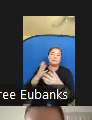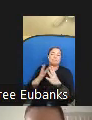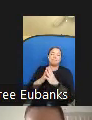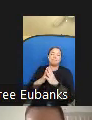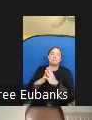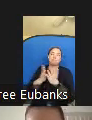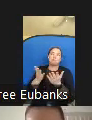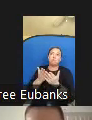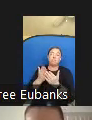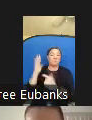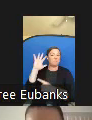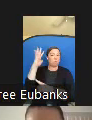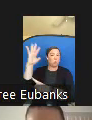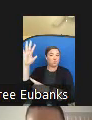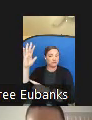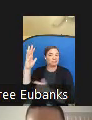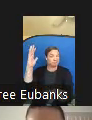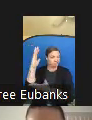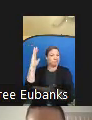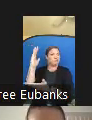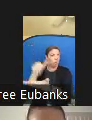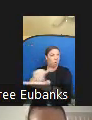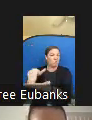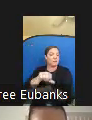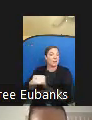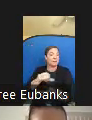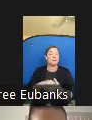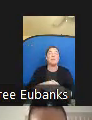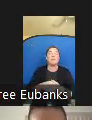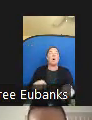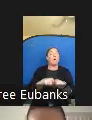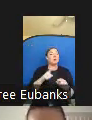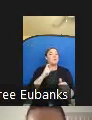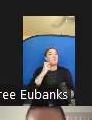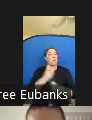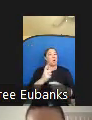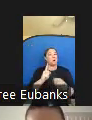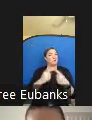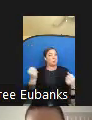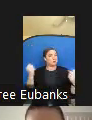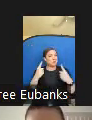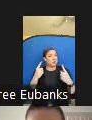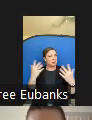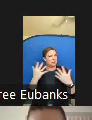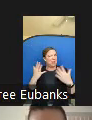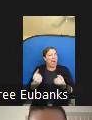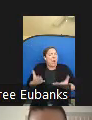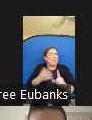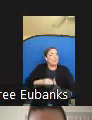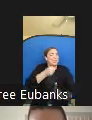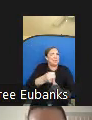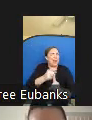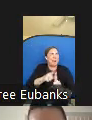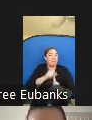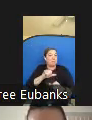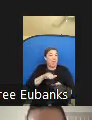particularly forests and things like that. What often is difficult, however, to disarticulate is how much of the impact is the local industry